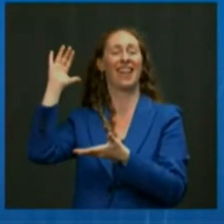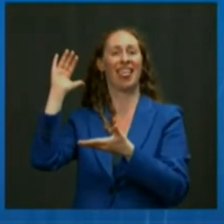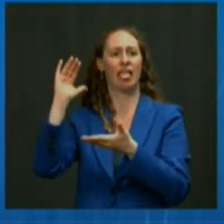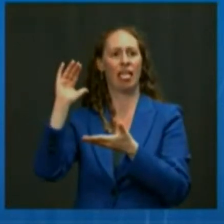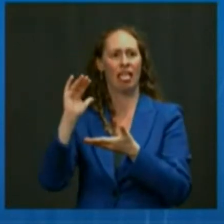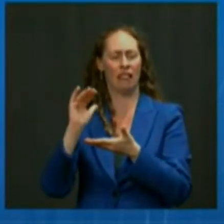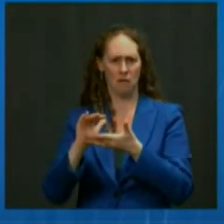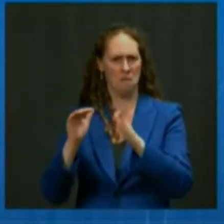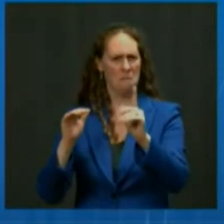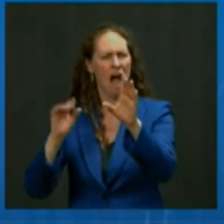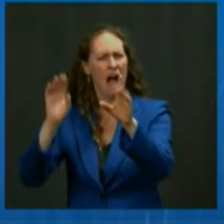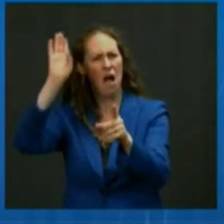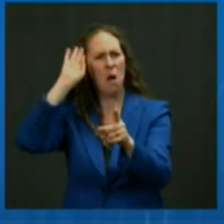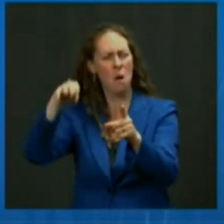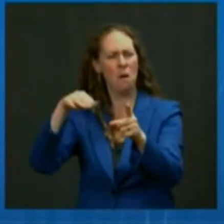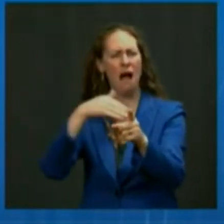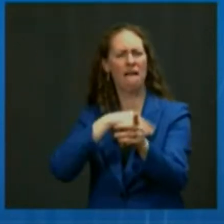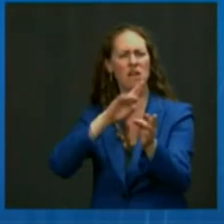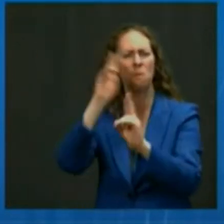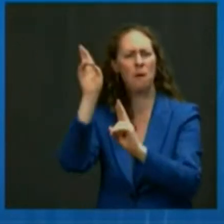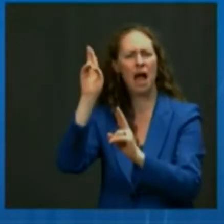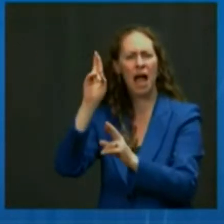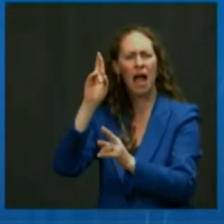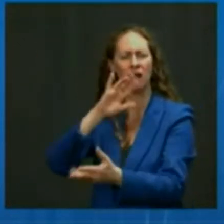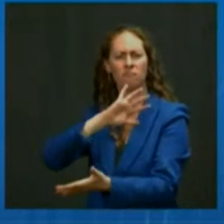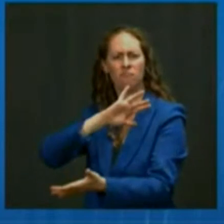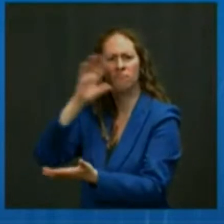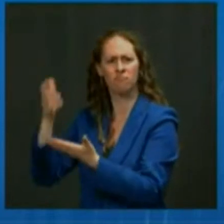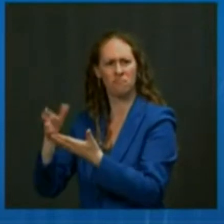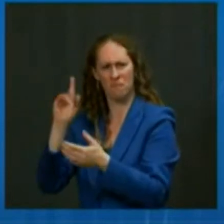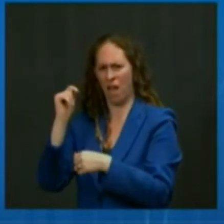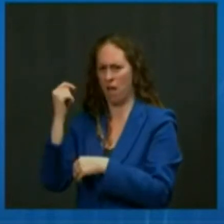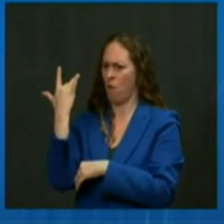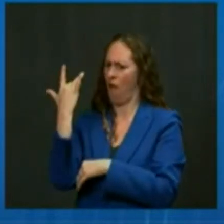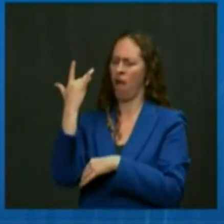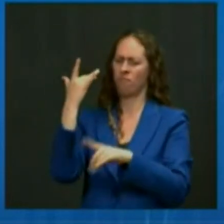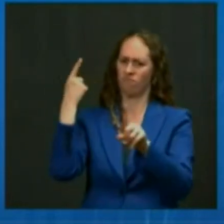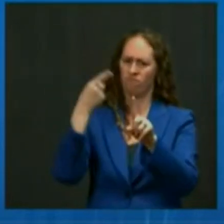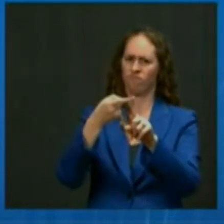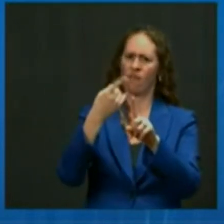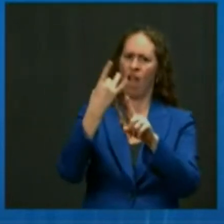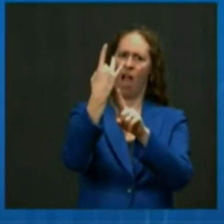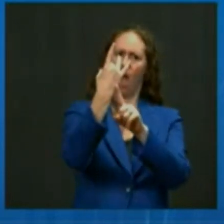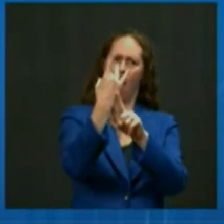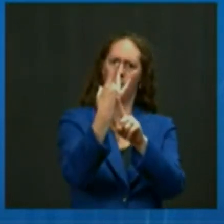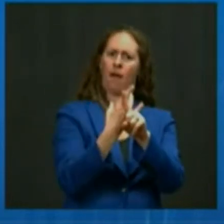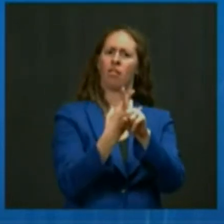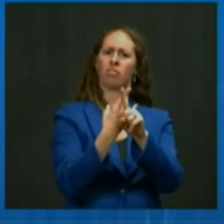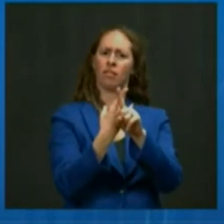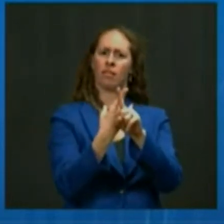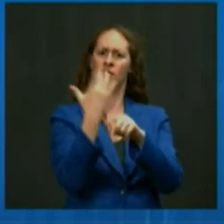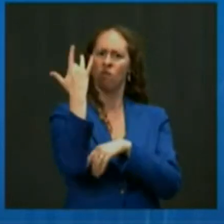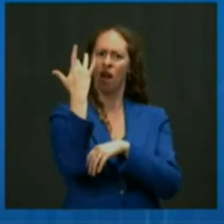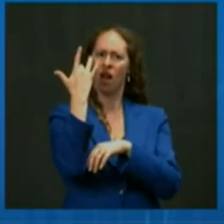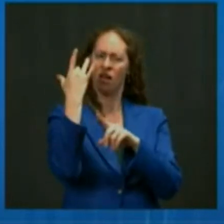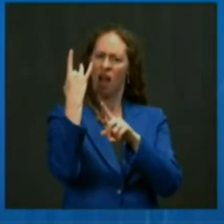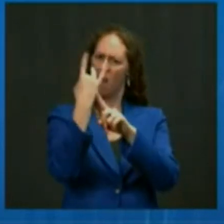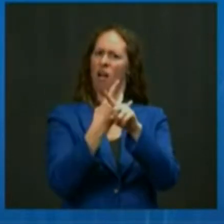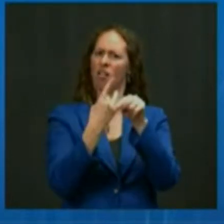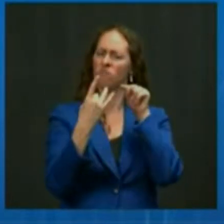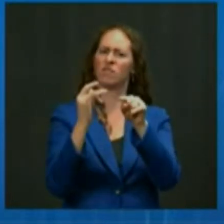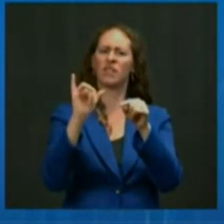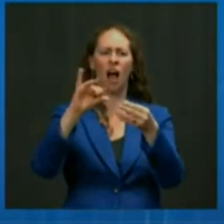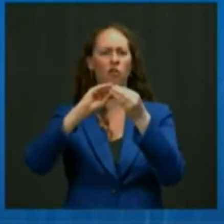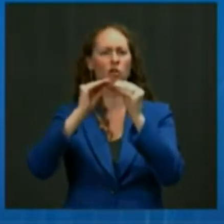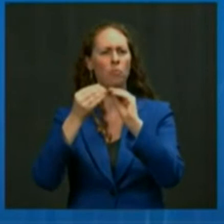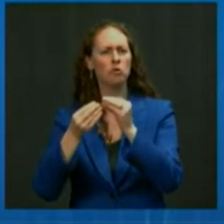science of how you landed on 8 months? Please, thanks. Why don't we start with you, Dr. Murthy, and then Dr. Walensky or Dr.